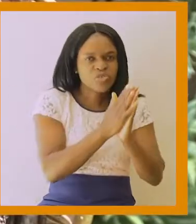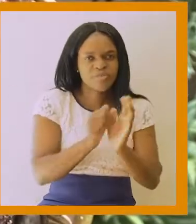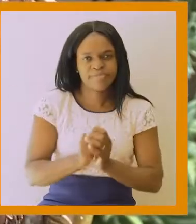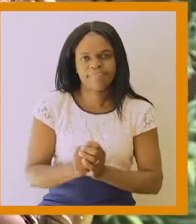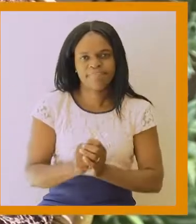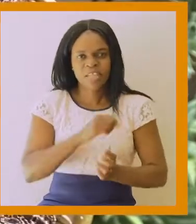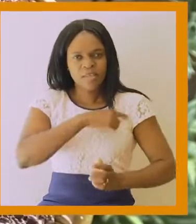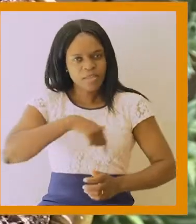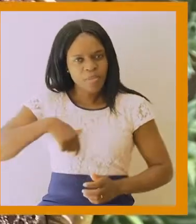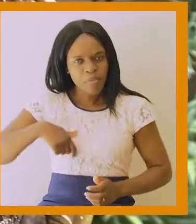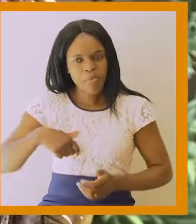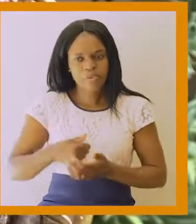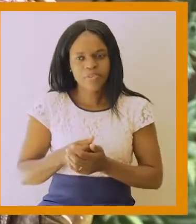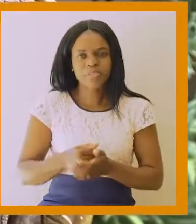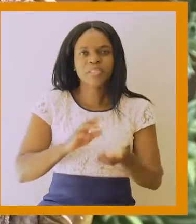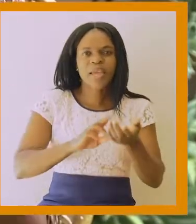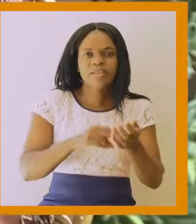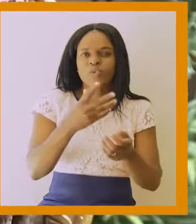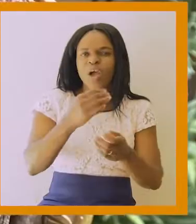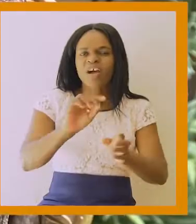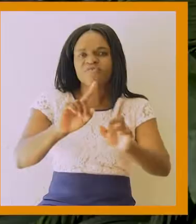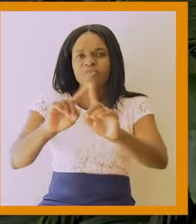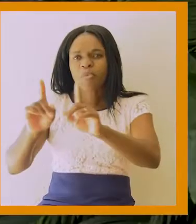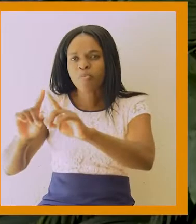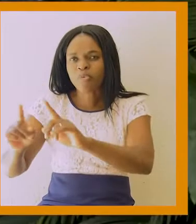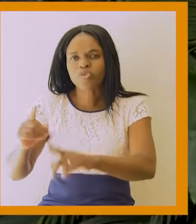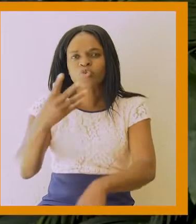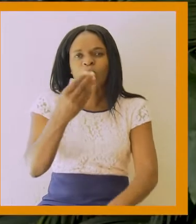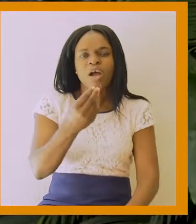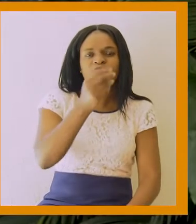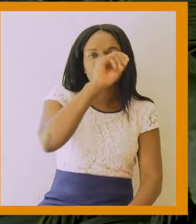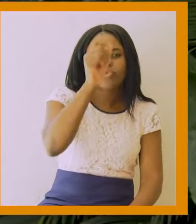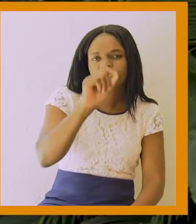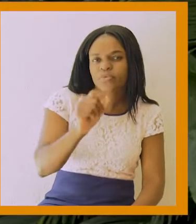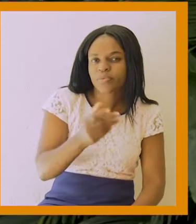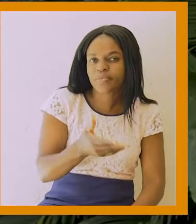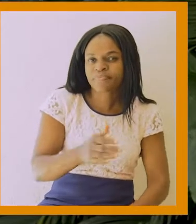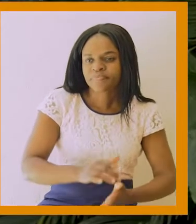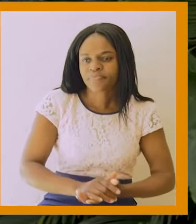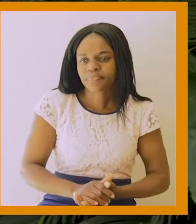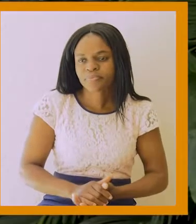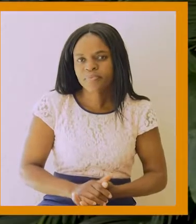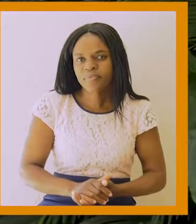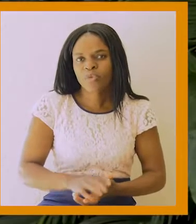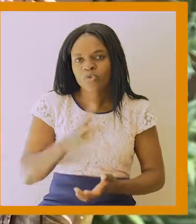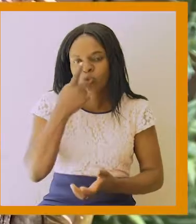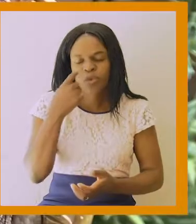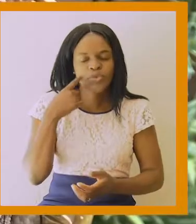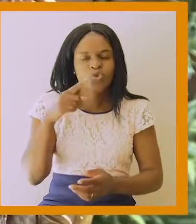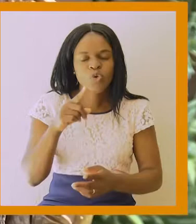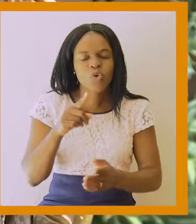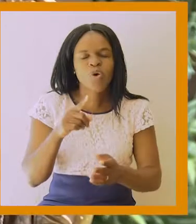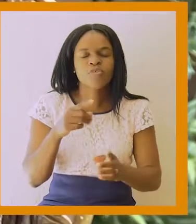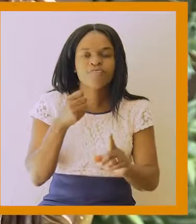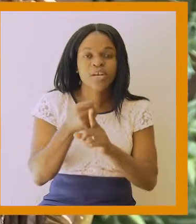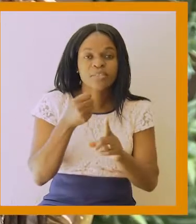at even traditional leadership and their arms within the community, the schools, when looking at